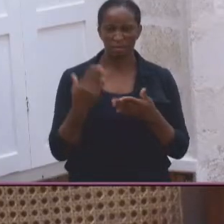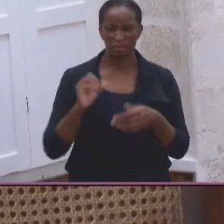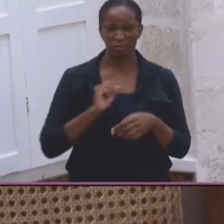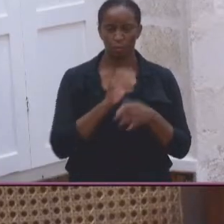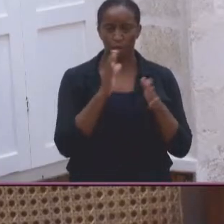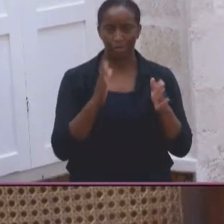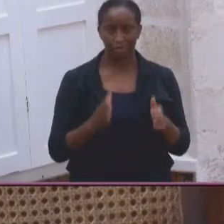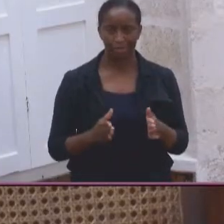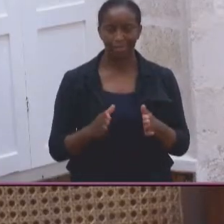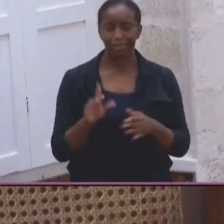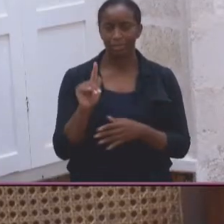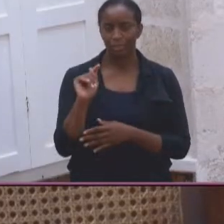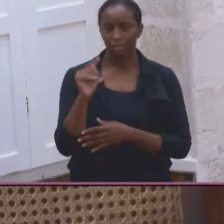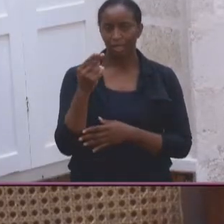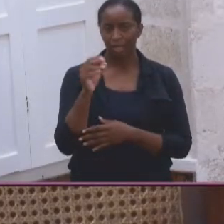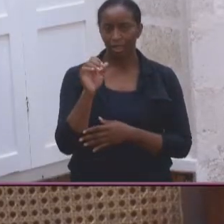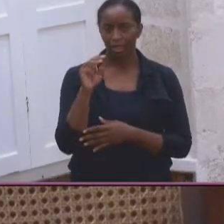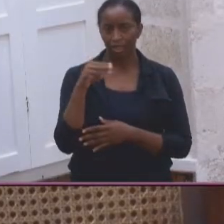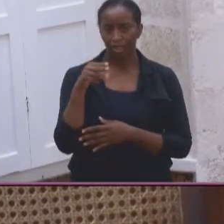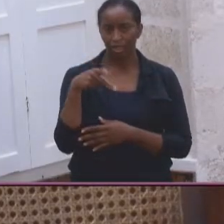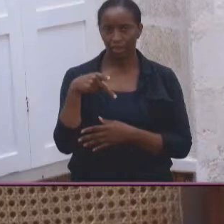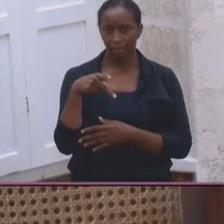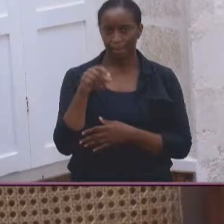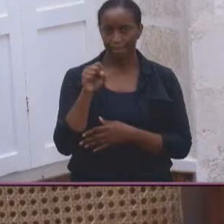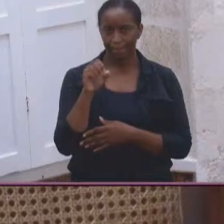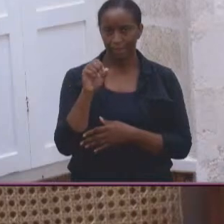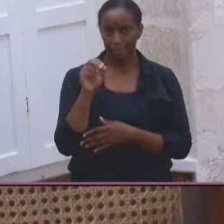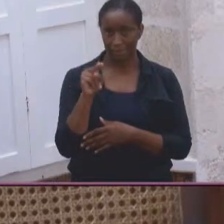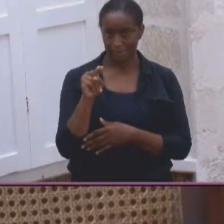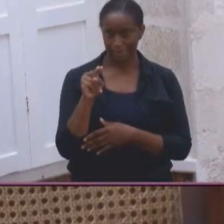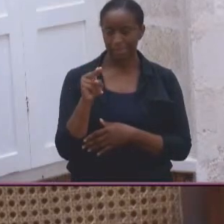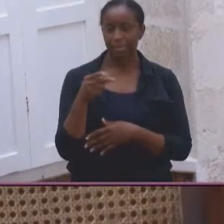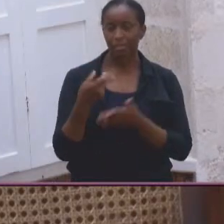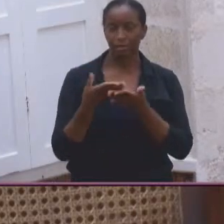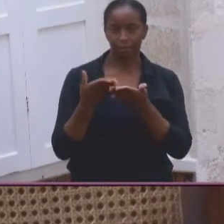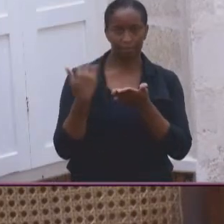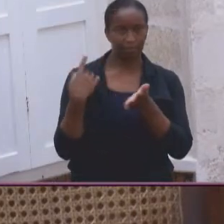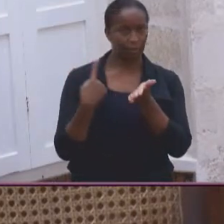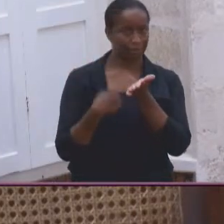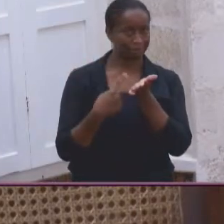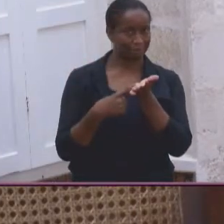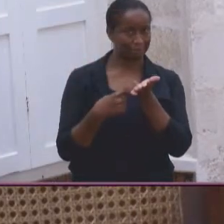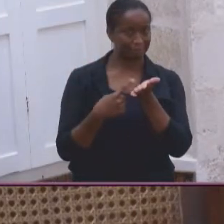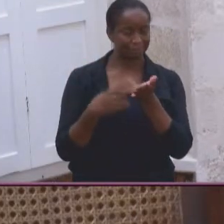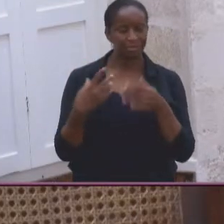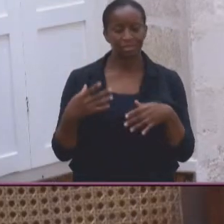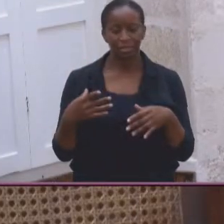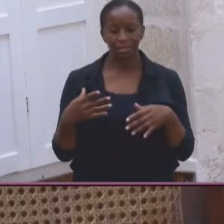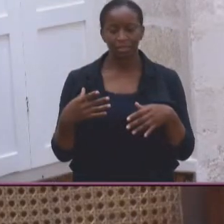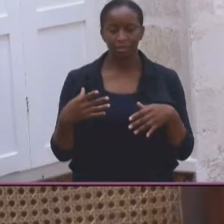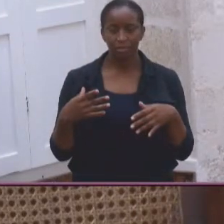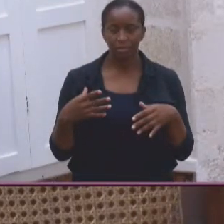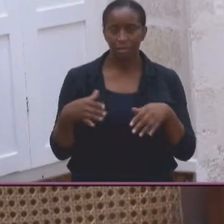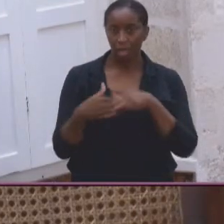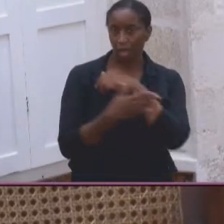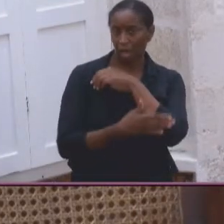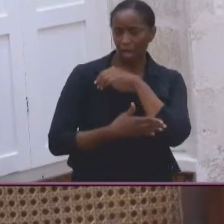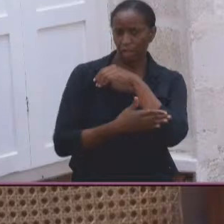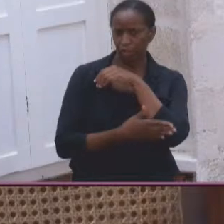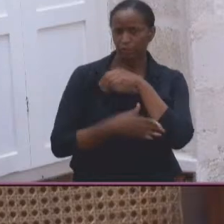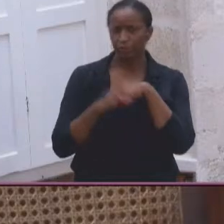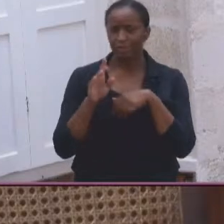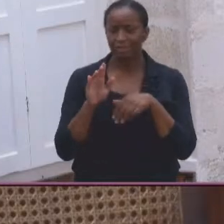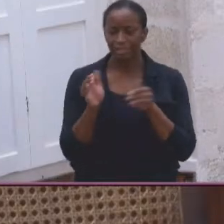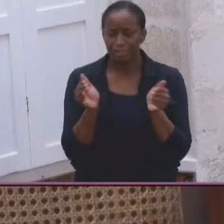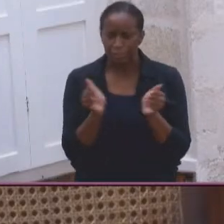the responsibility of the sea and all of that we have a responsibility. We have